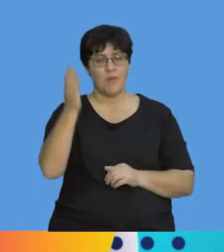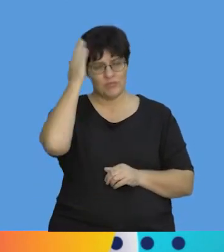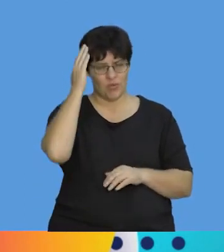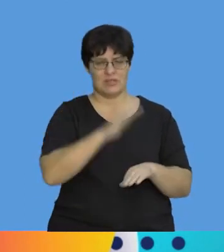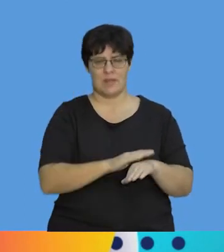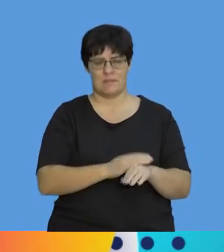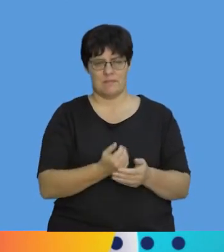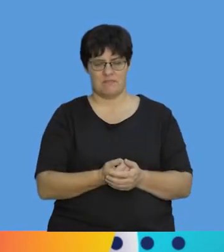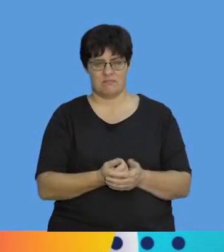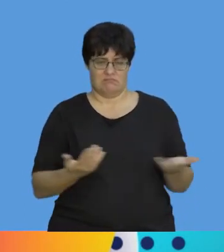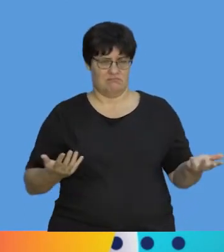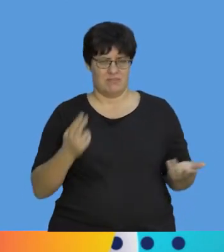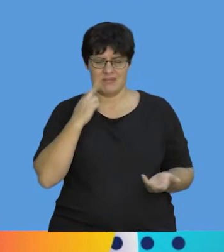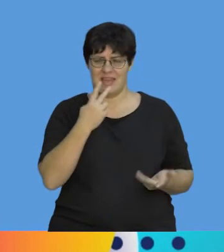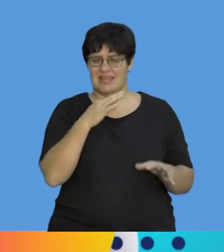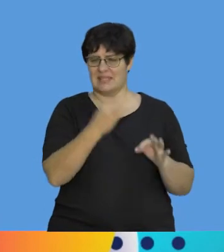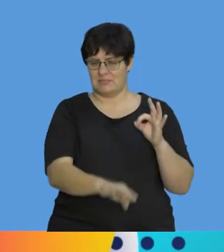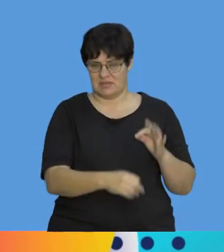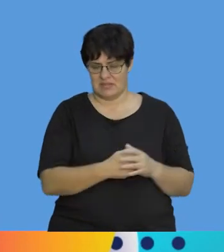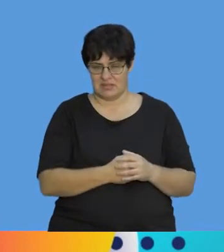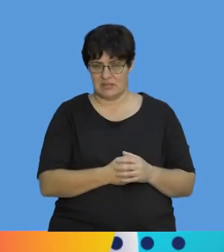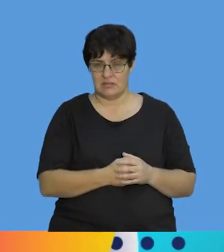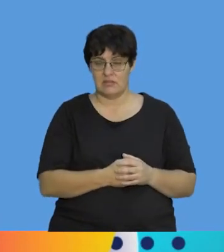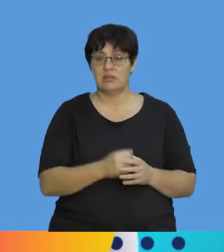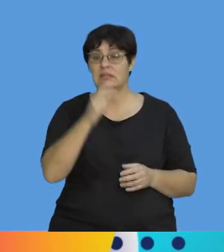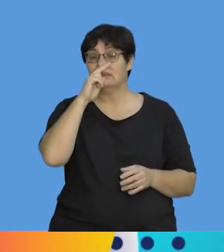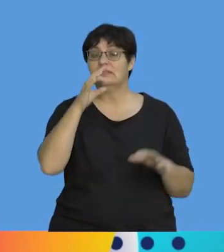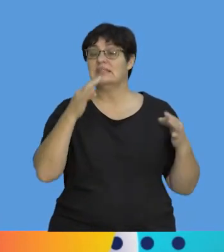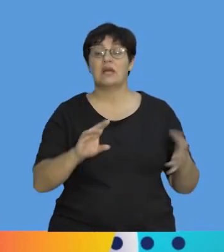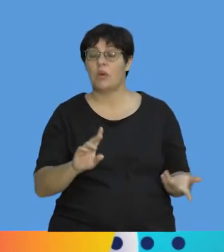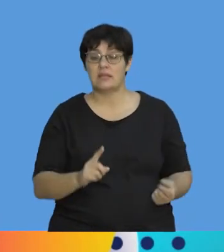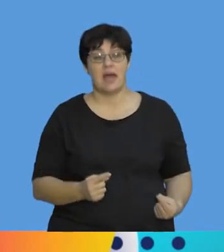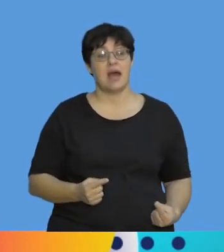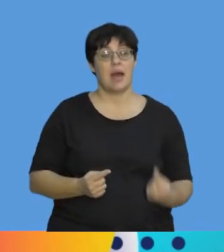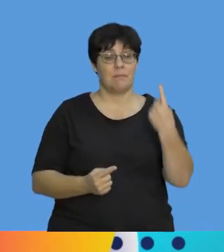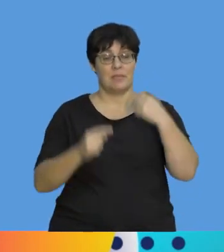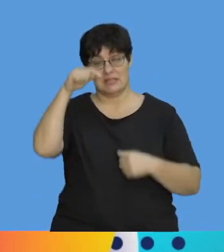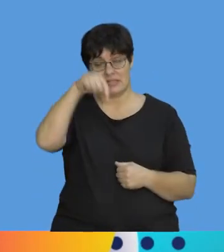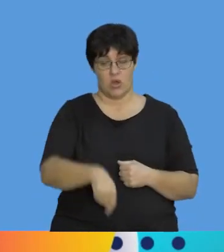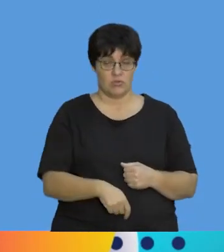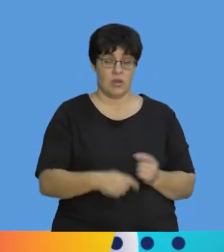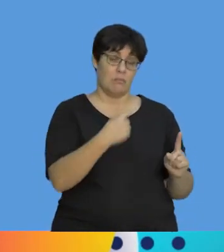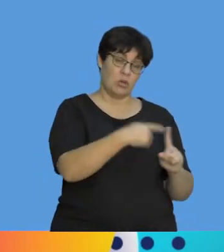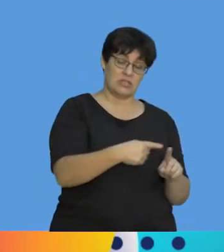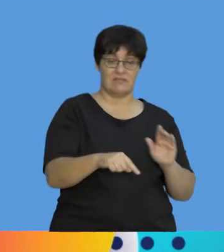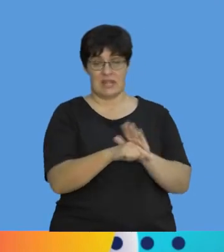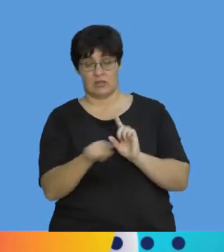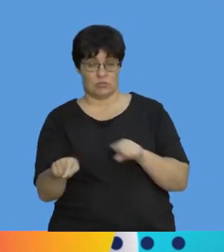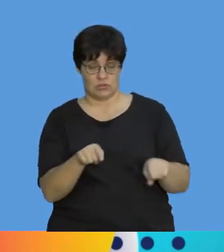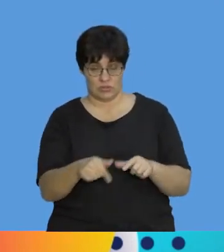time. Nice and simple. What do we need to make a decision about? Sign